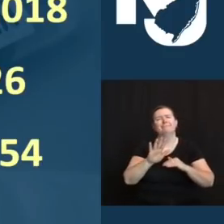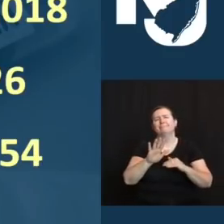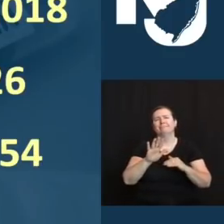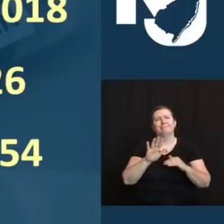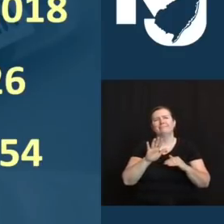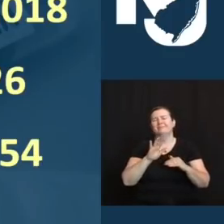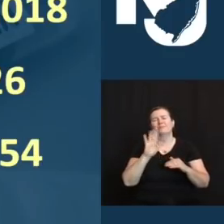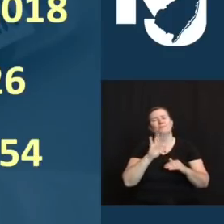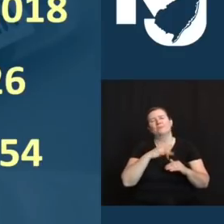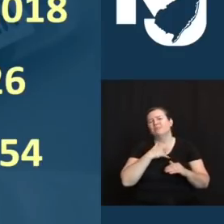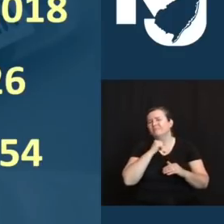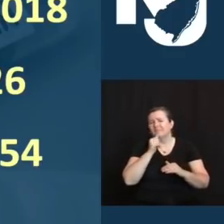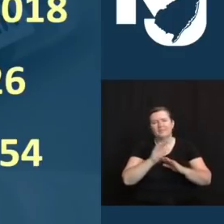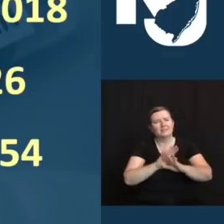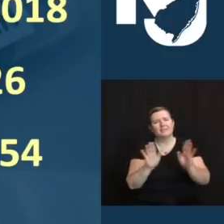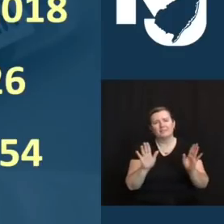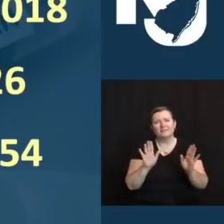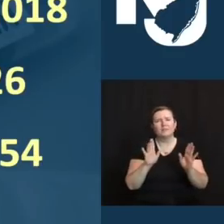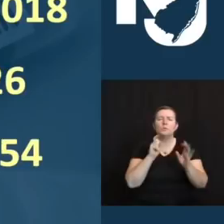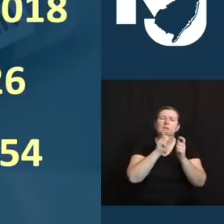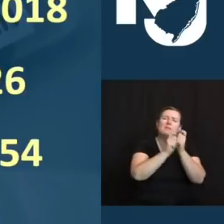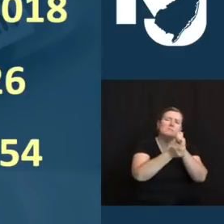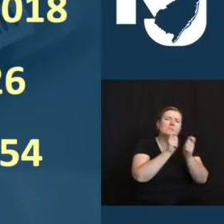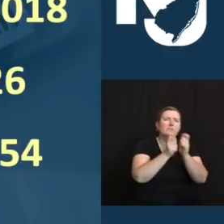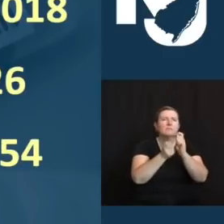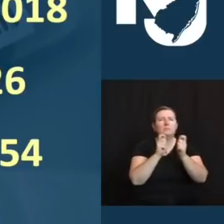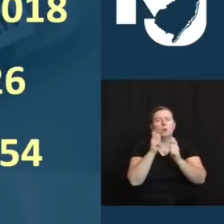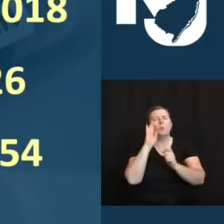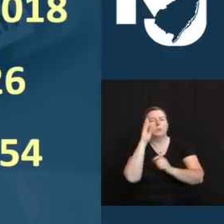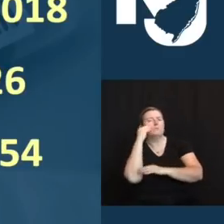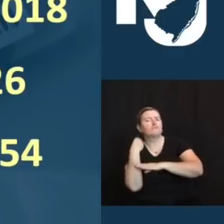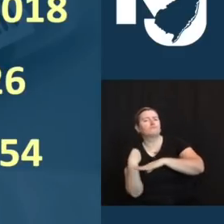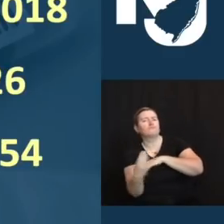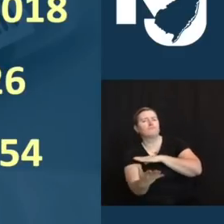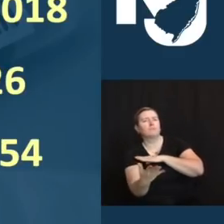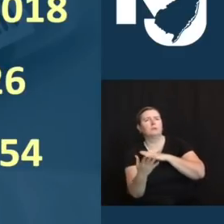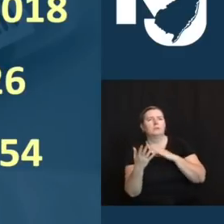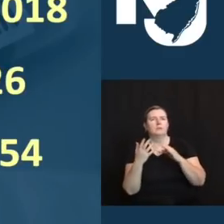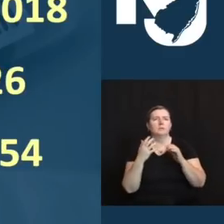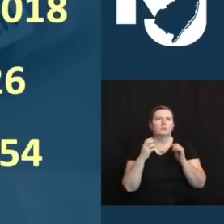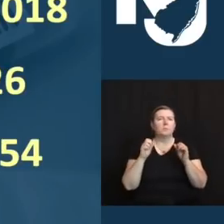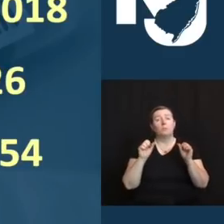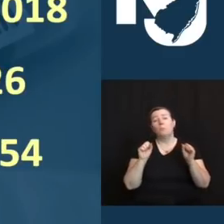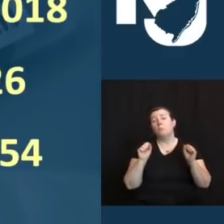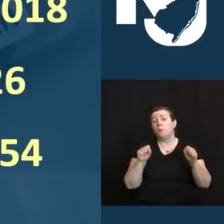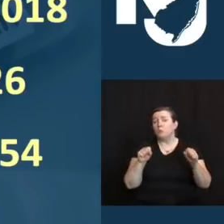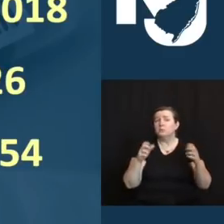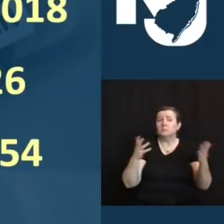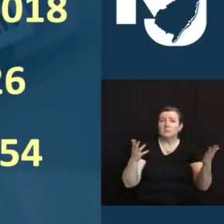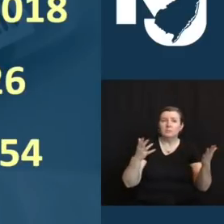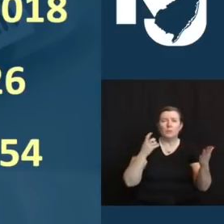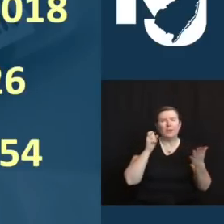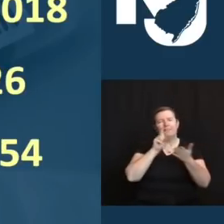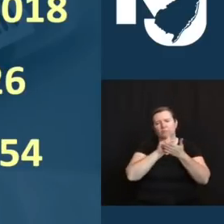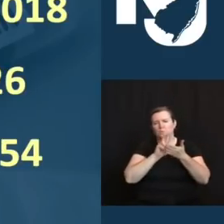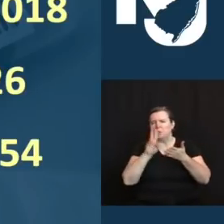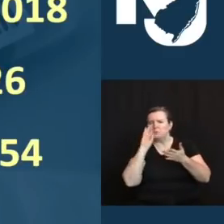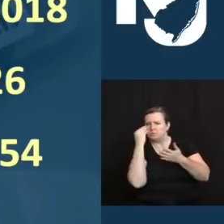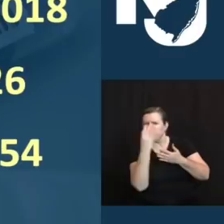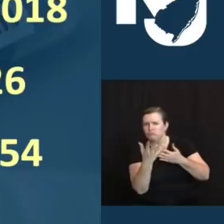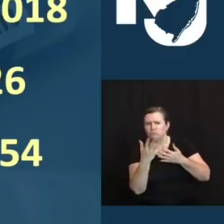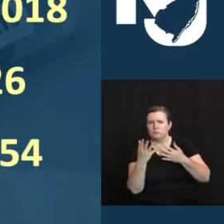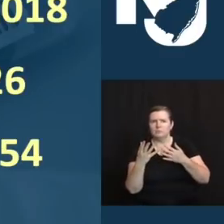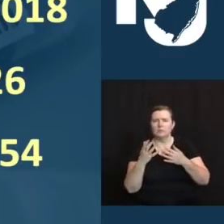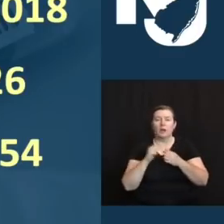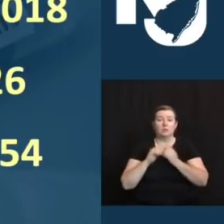be expected, and we will be reporting on the number of probable deaths every week. And on our dashboard and other documents,